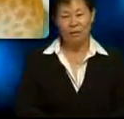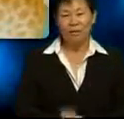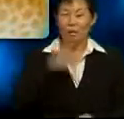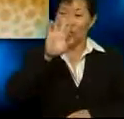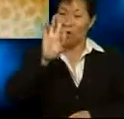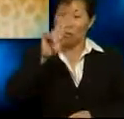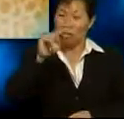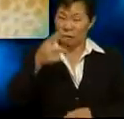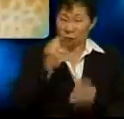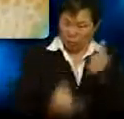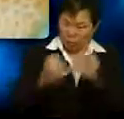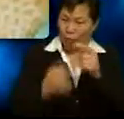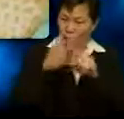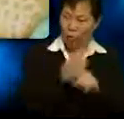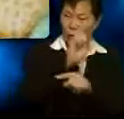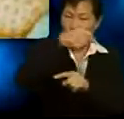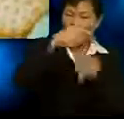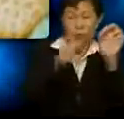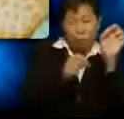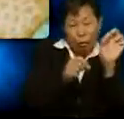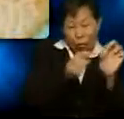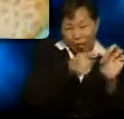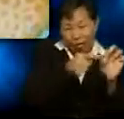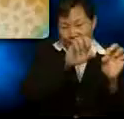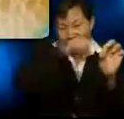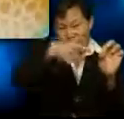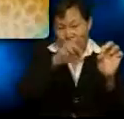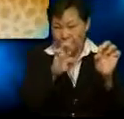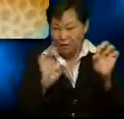Fungi reproduce from spores.